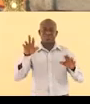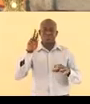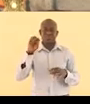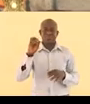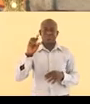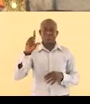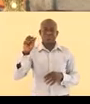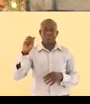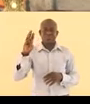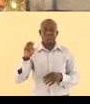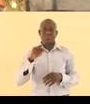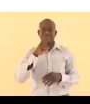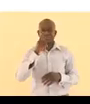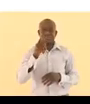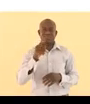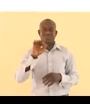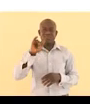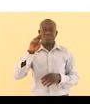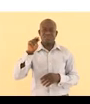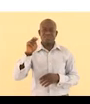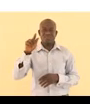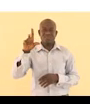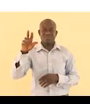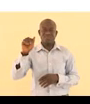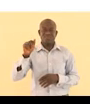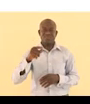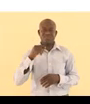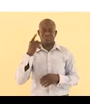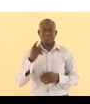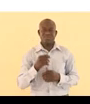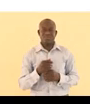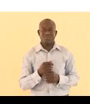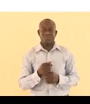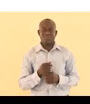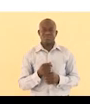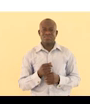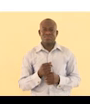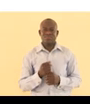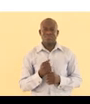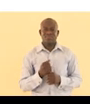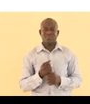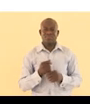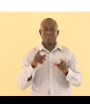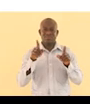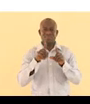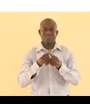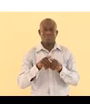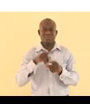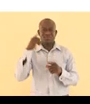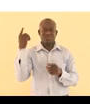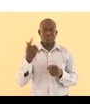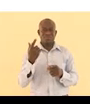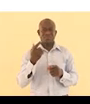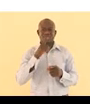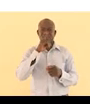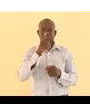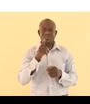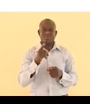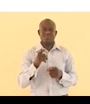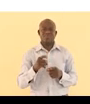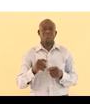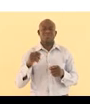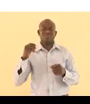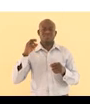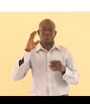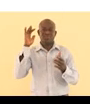inviolable. Truth is inviolable. Immortal truth is indomitable. As often as